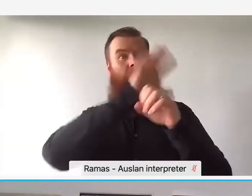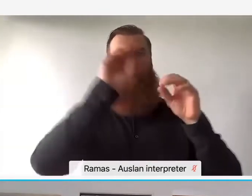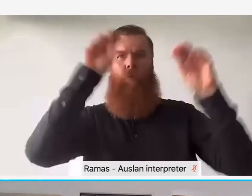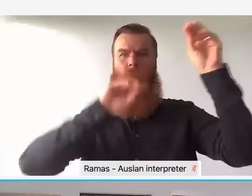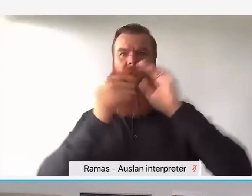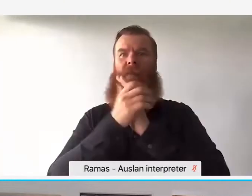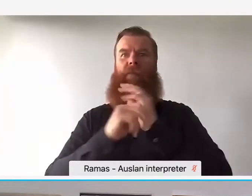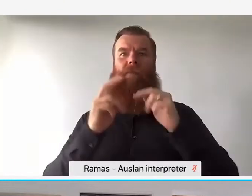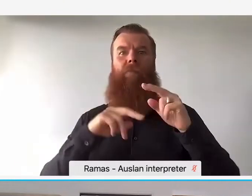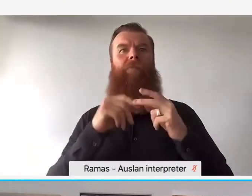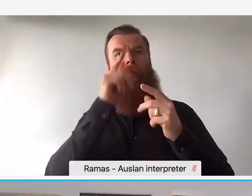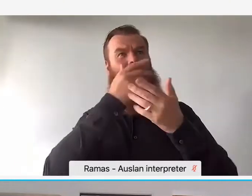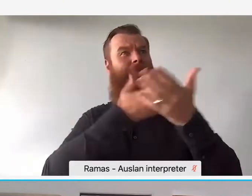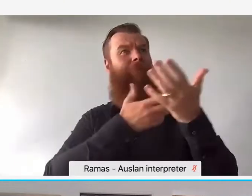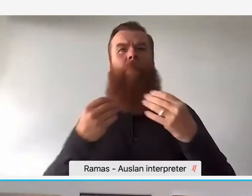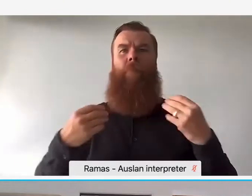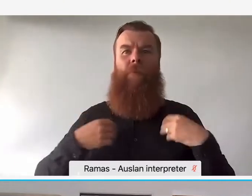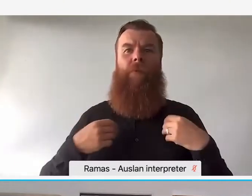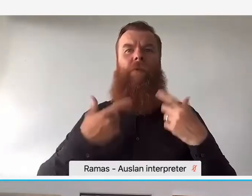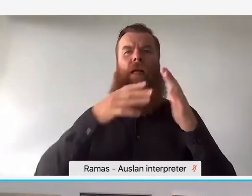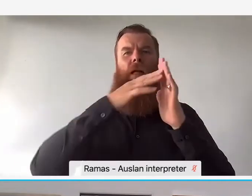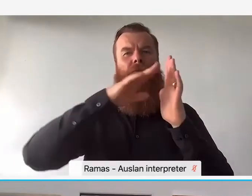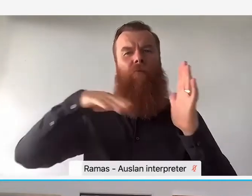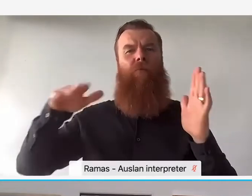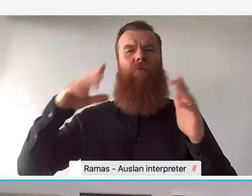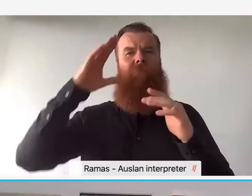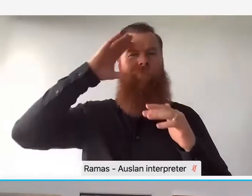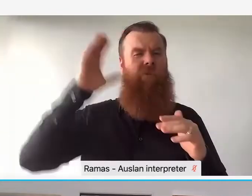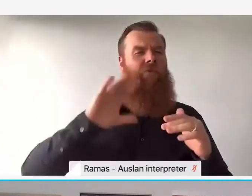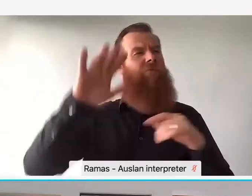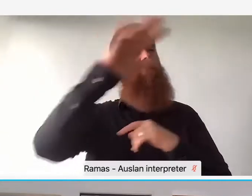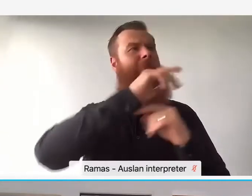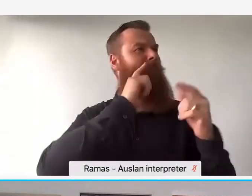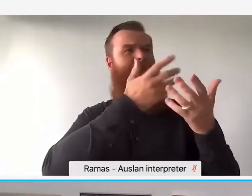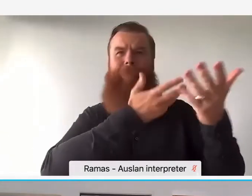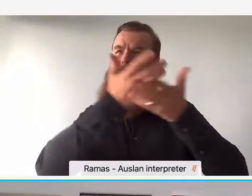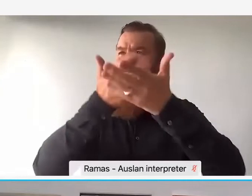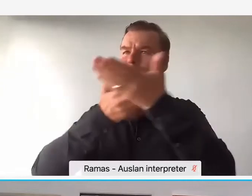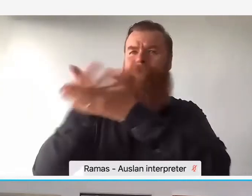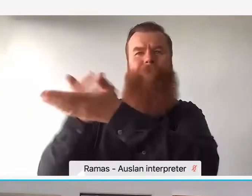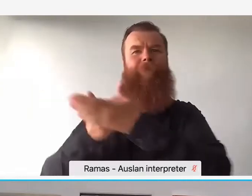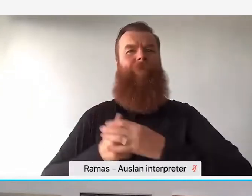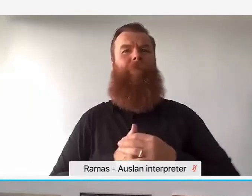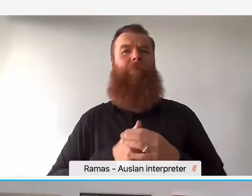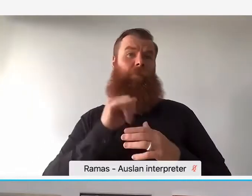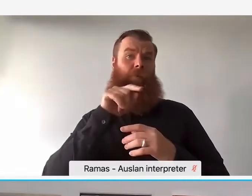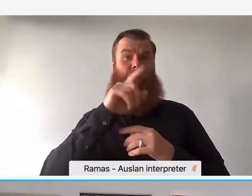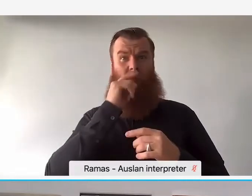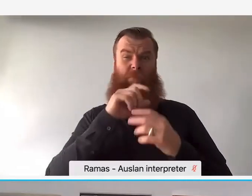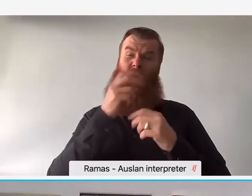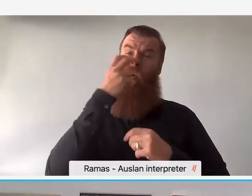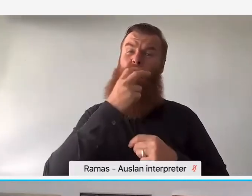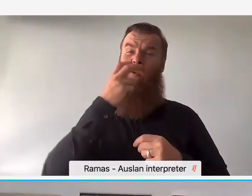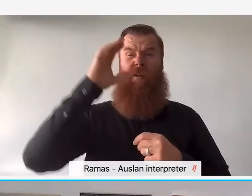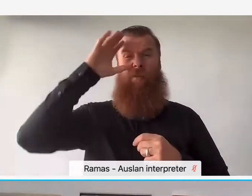businesses and industry and regional areas. So some of you may be familiar with the old regional outreach officer role,